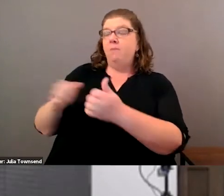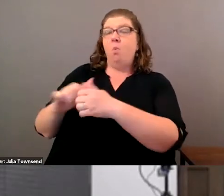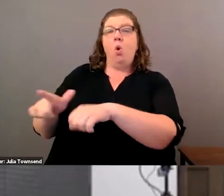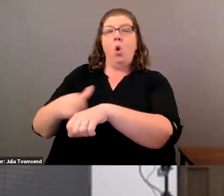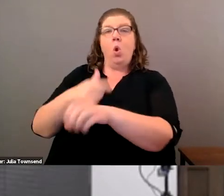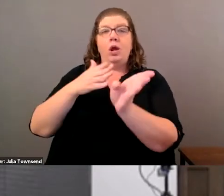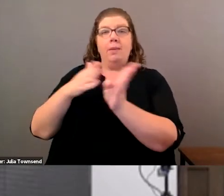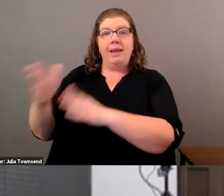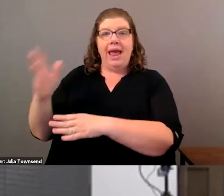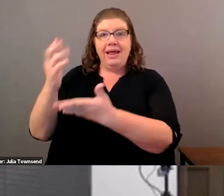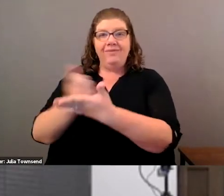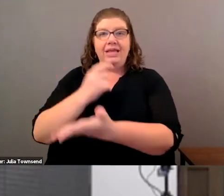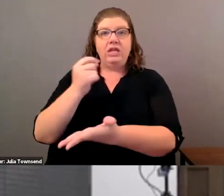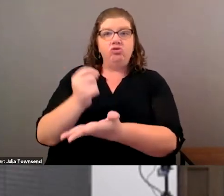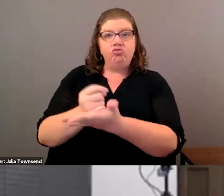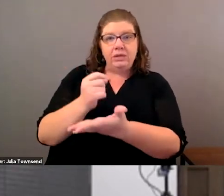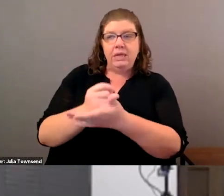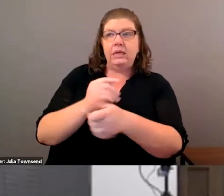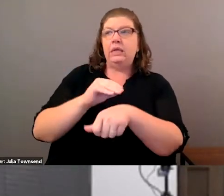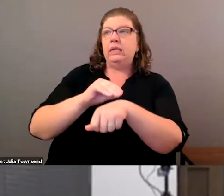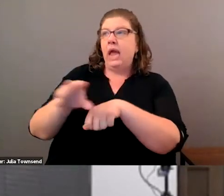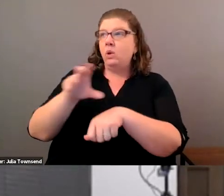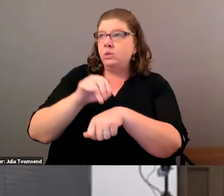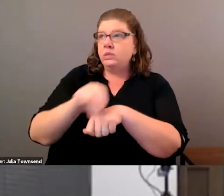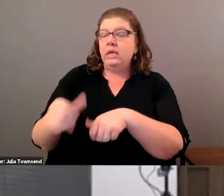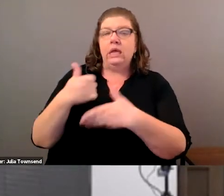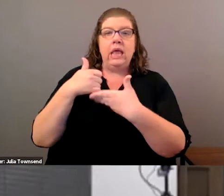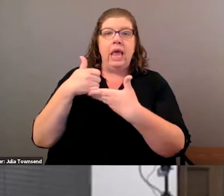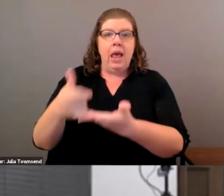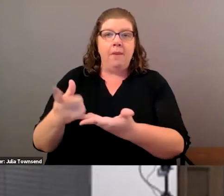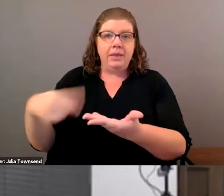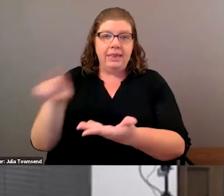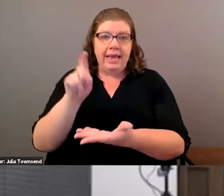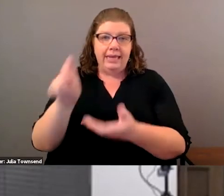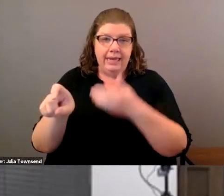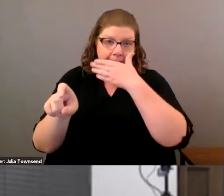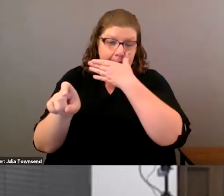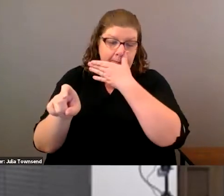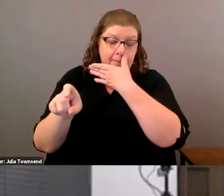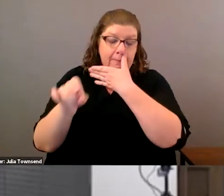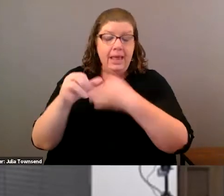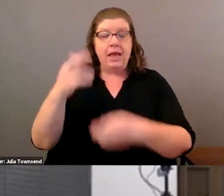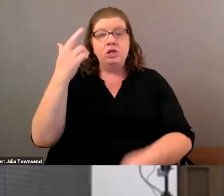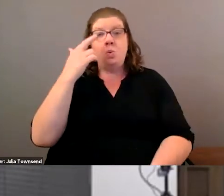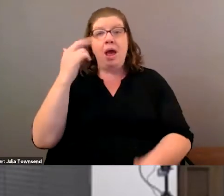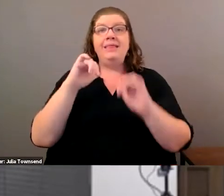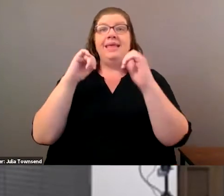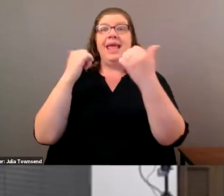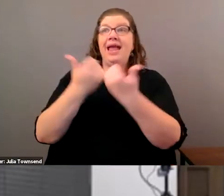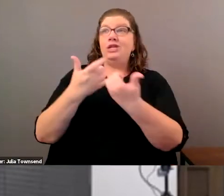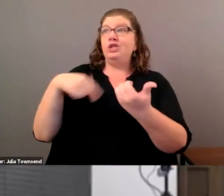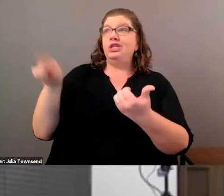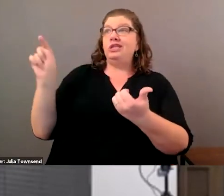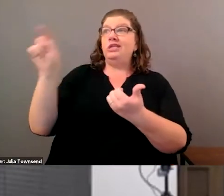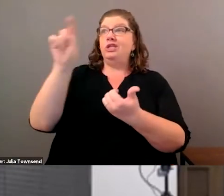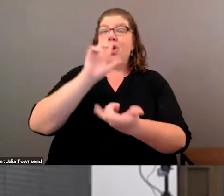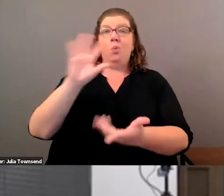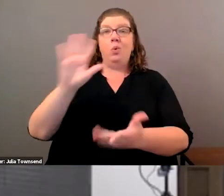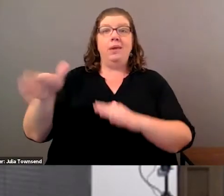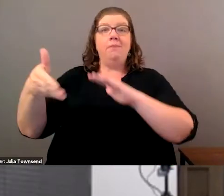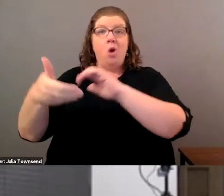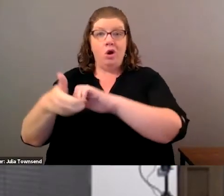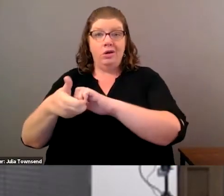the treatment or counseling or therapy that they need. And that's where our agencies that we partner with will likely come